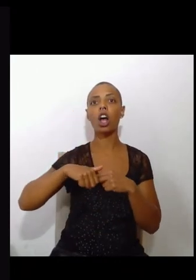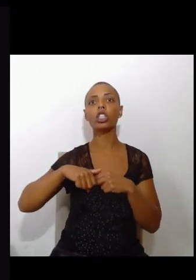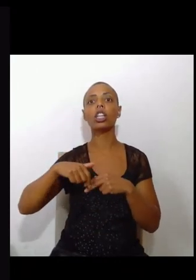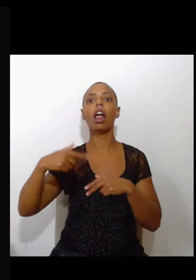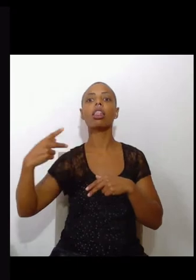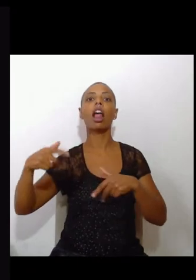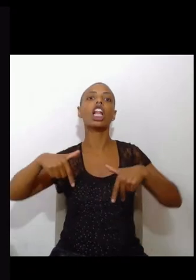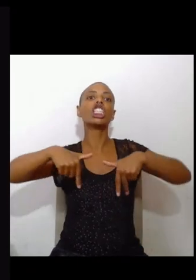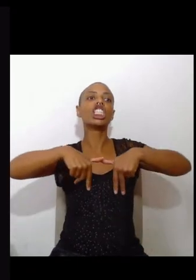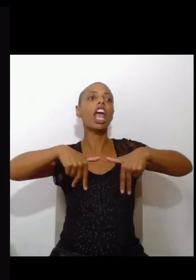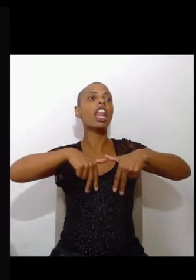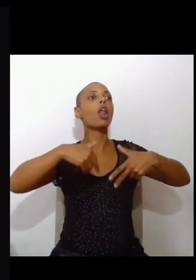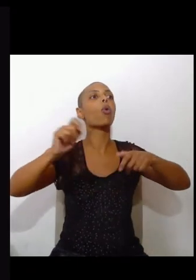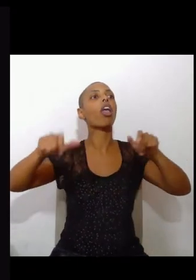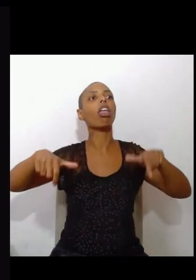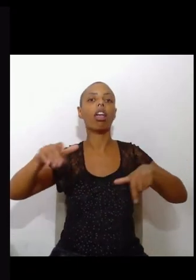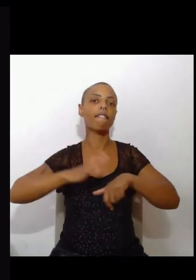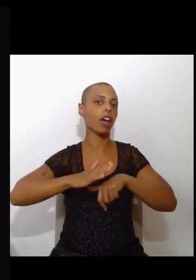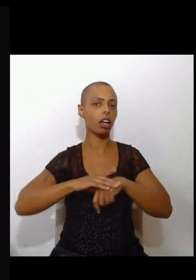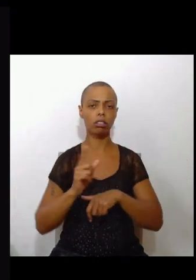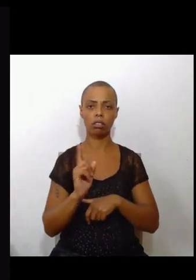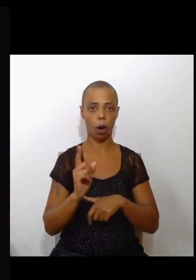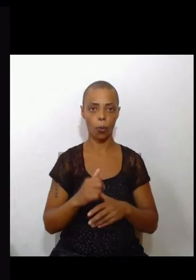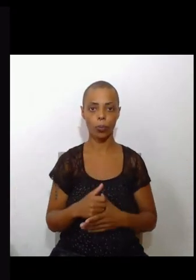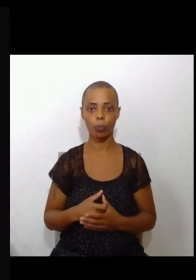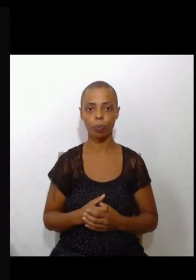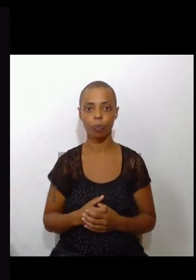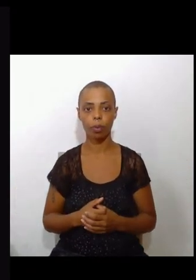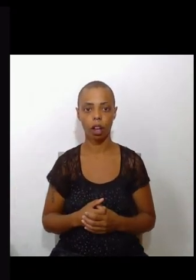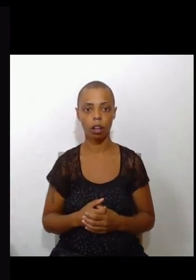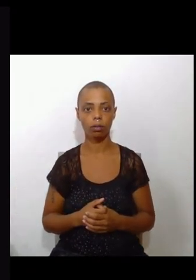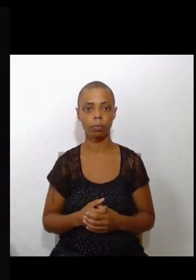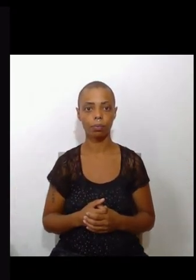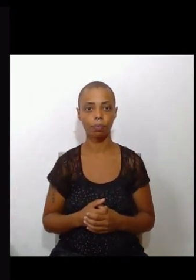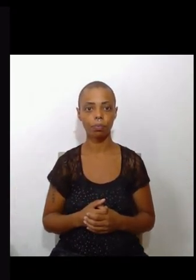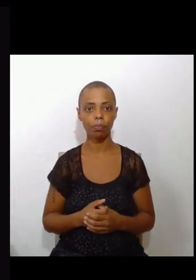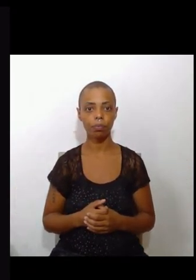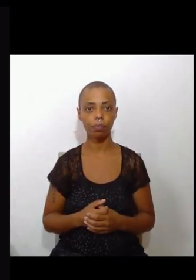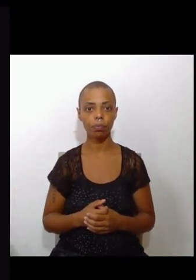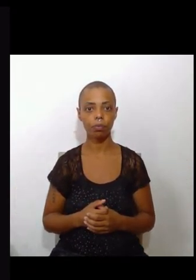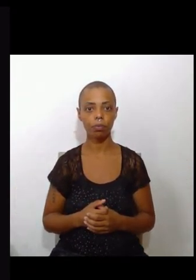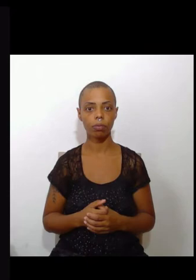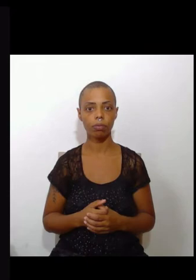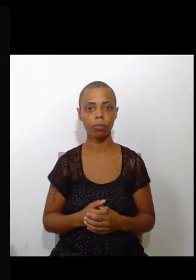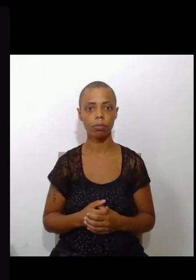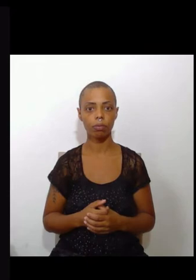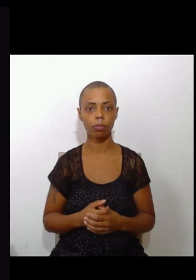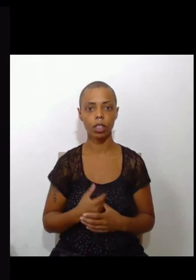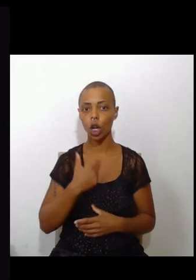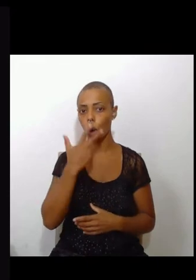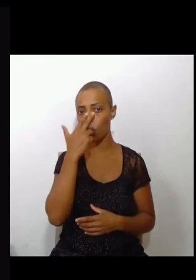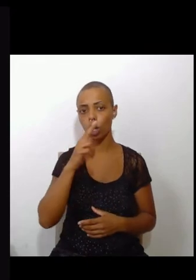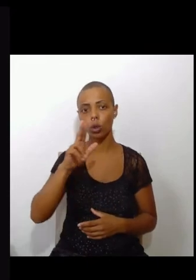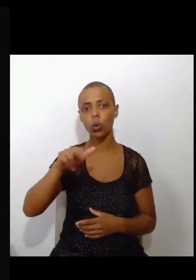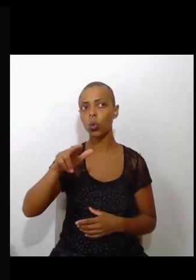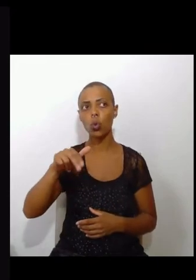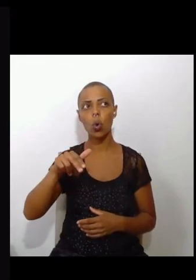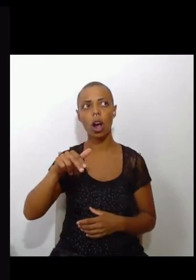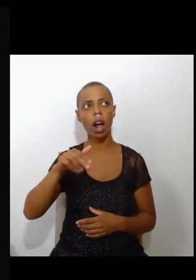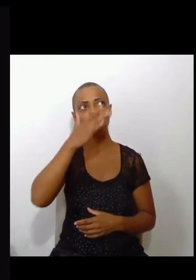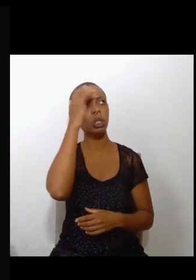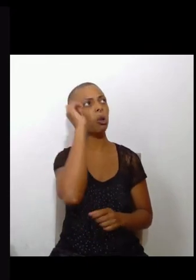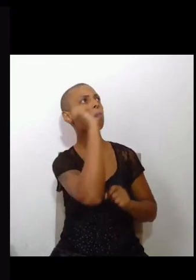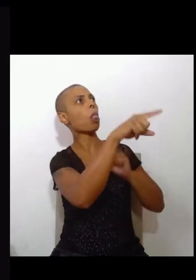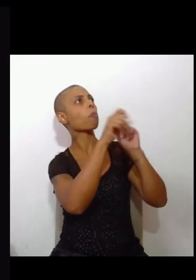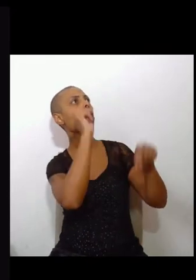uh there is there hasn't been vandalism uh in India they still don't understand it that much but